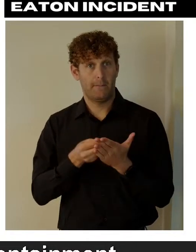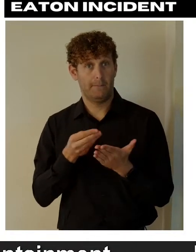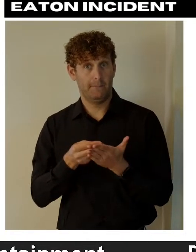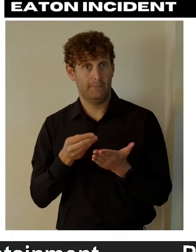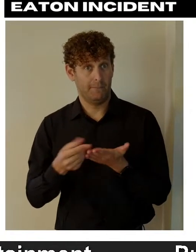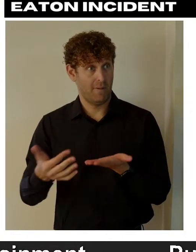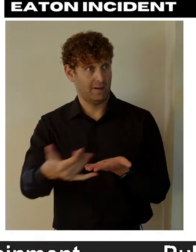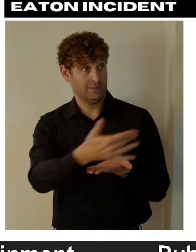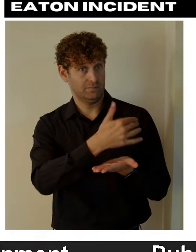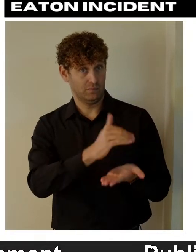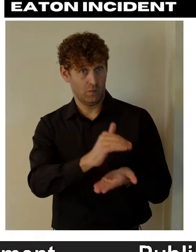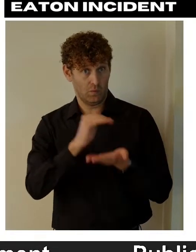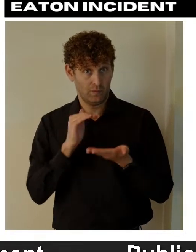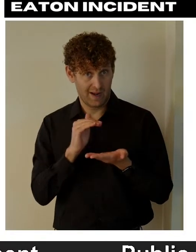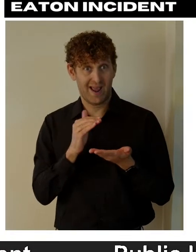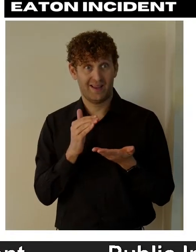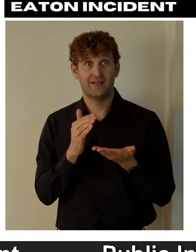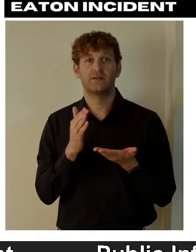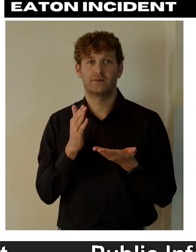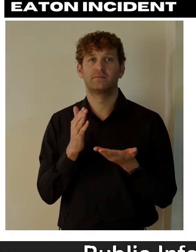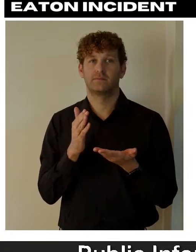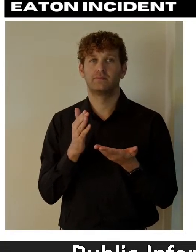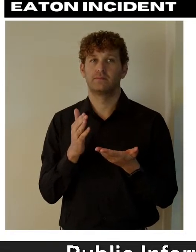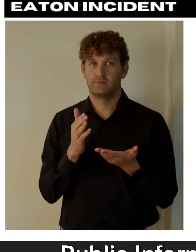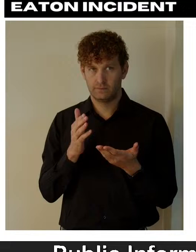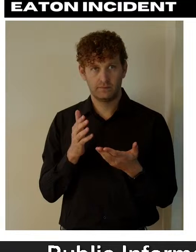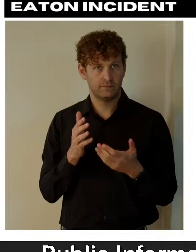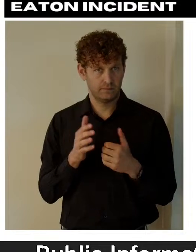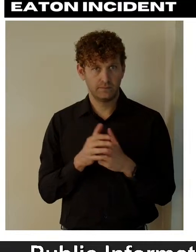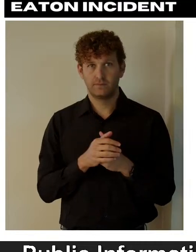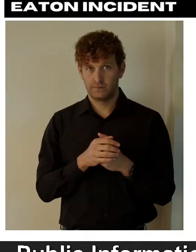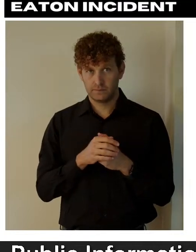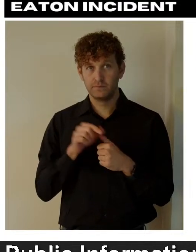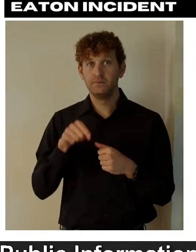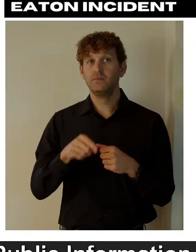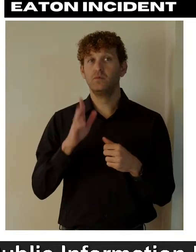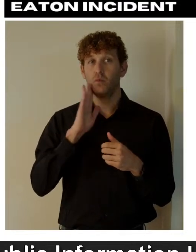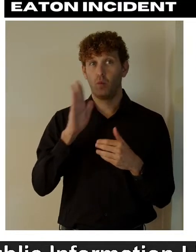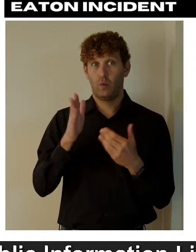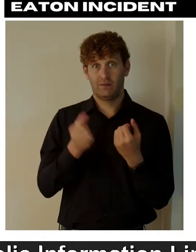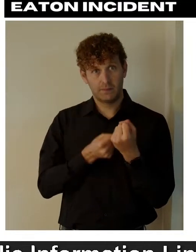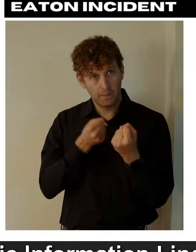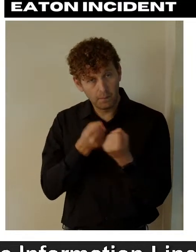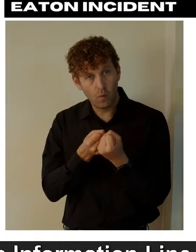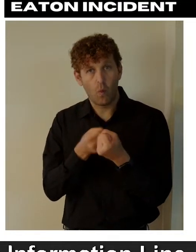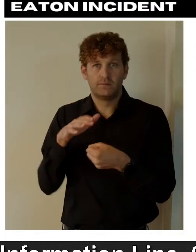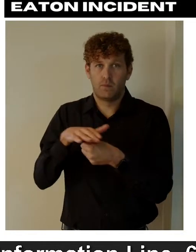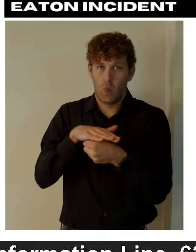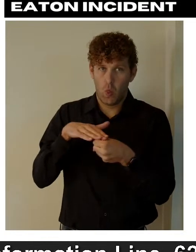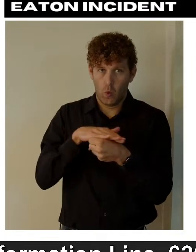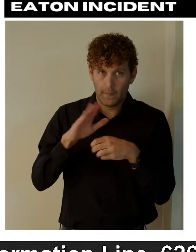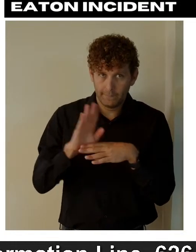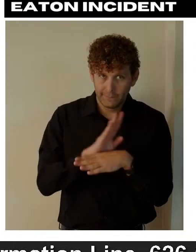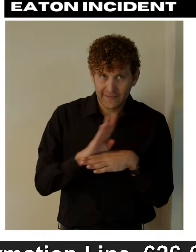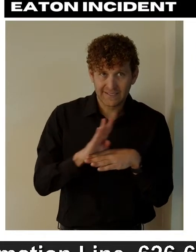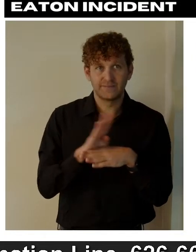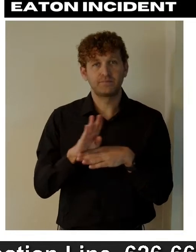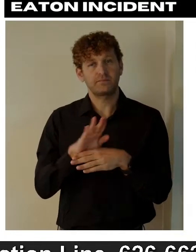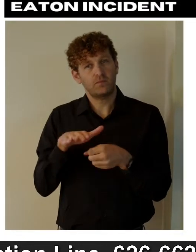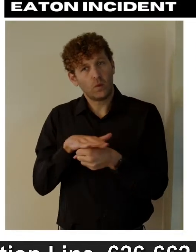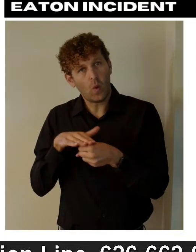on the ground who know where the need is and support local businesses that support local economies. Thank